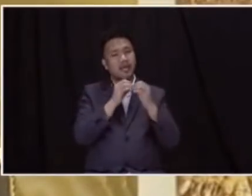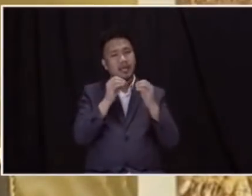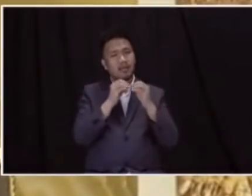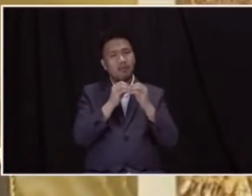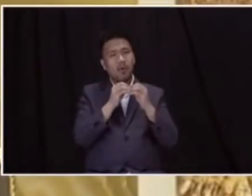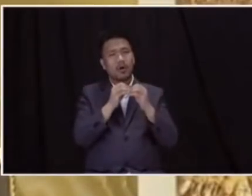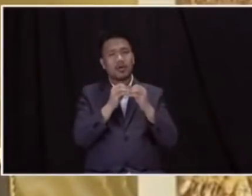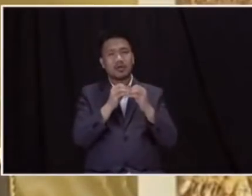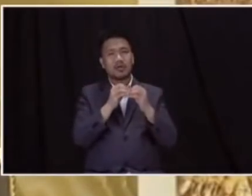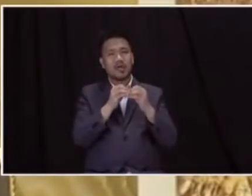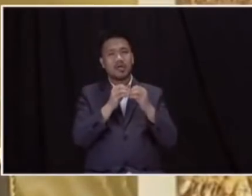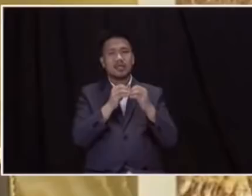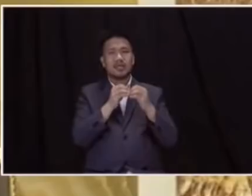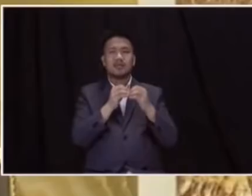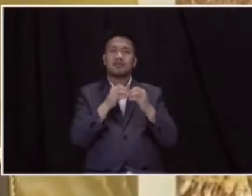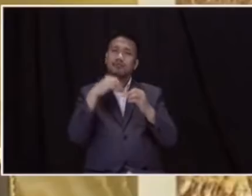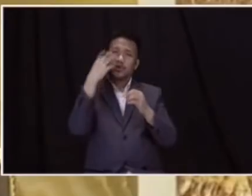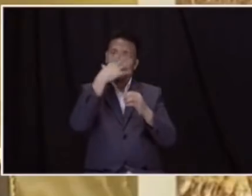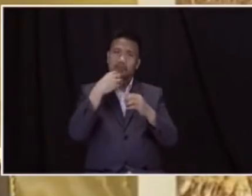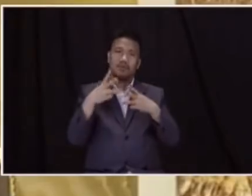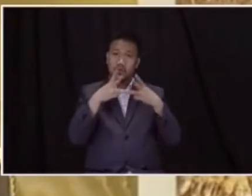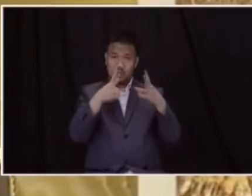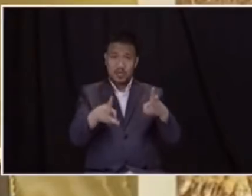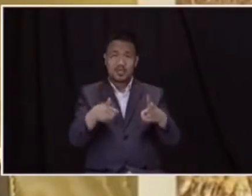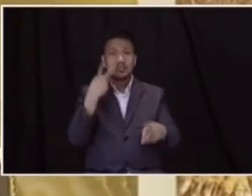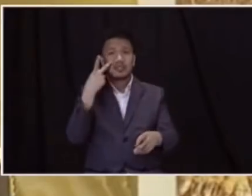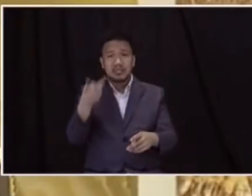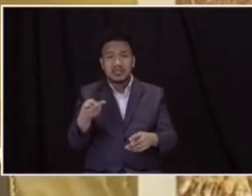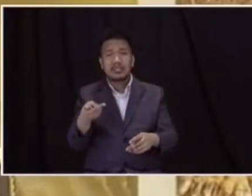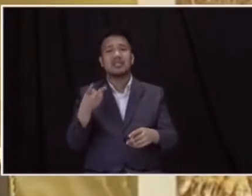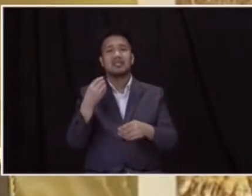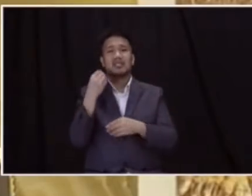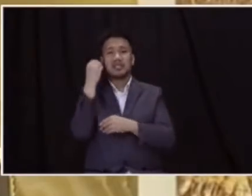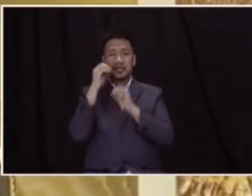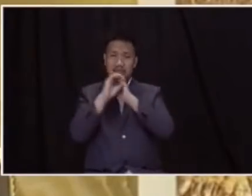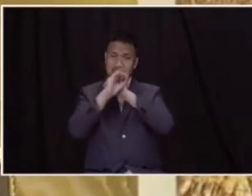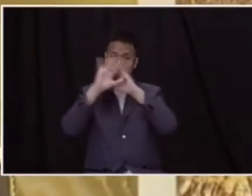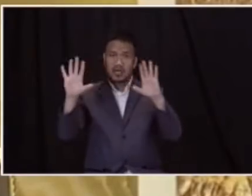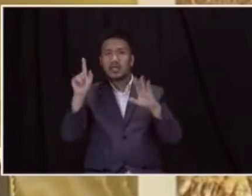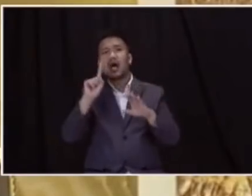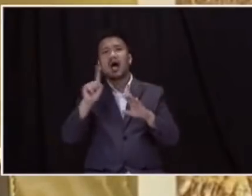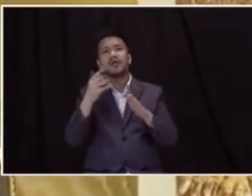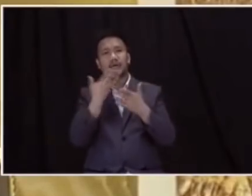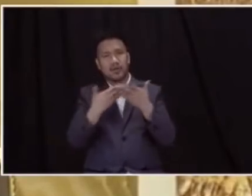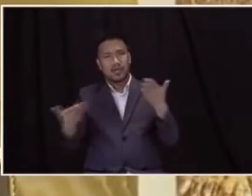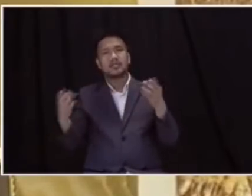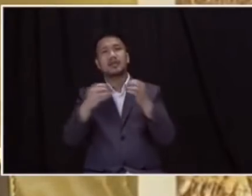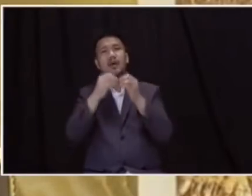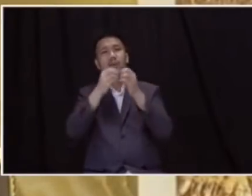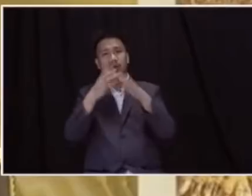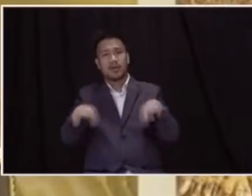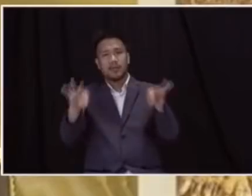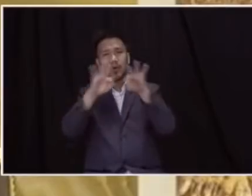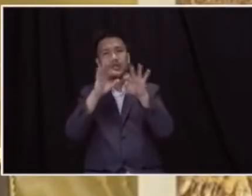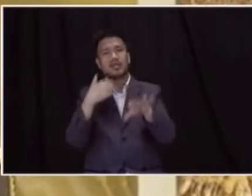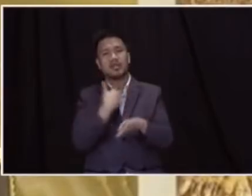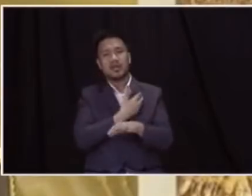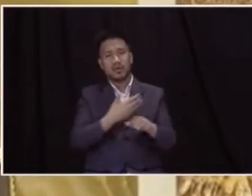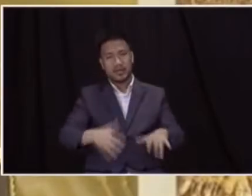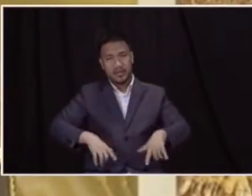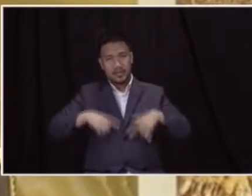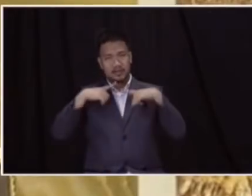creative ways and has made us see clearly the things that we value most in our lives.